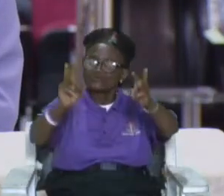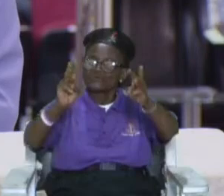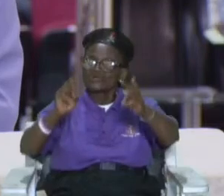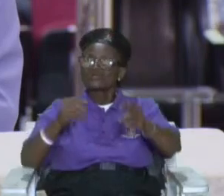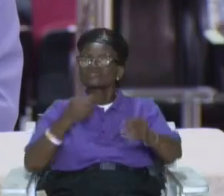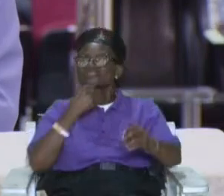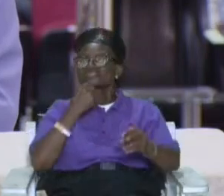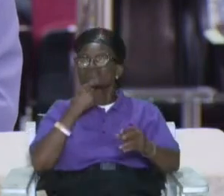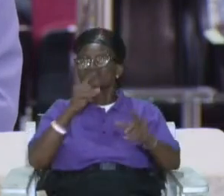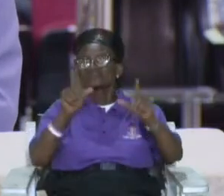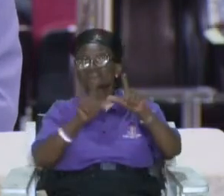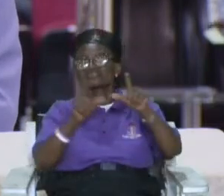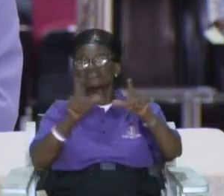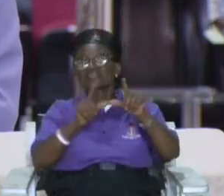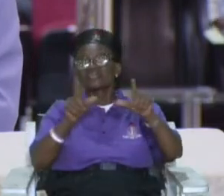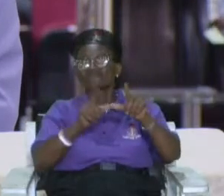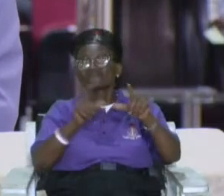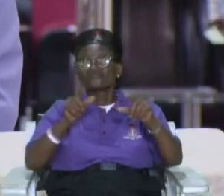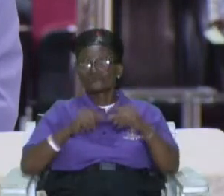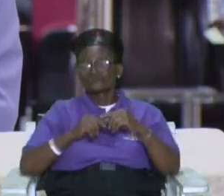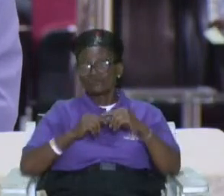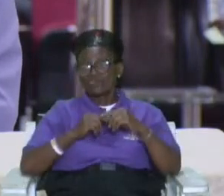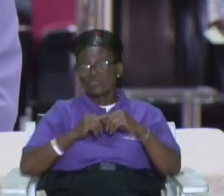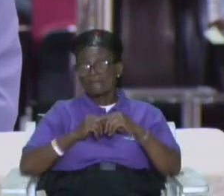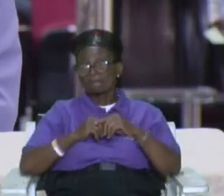serious level.